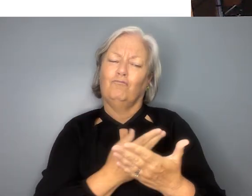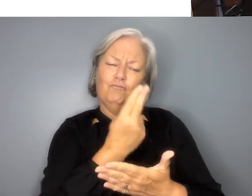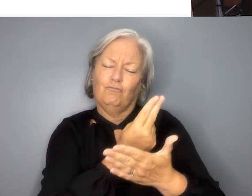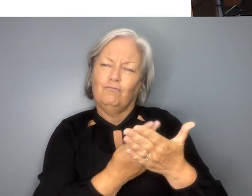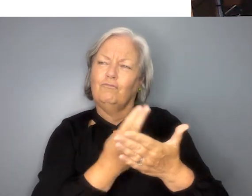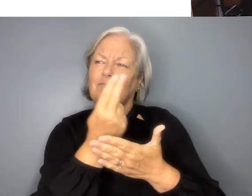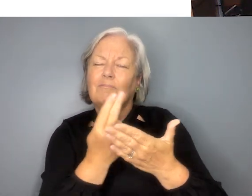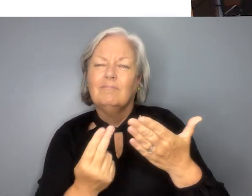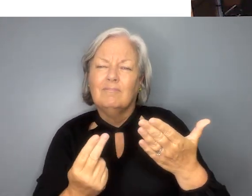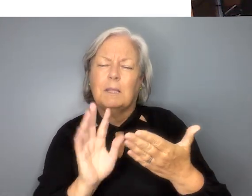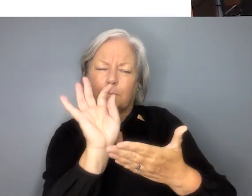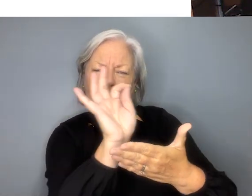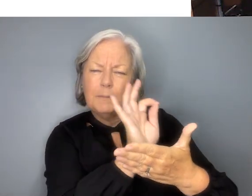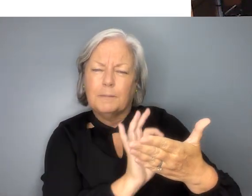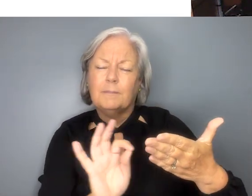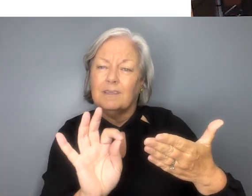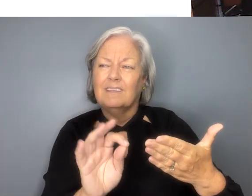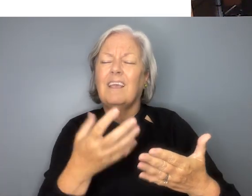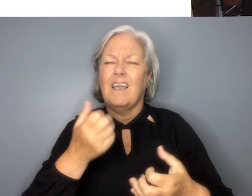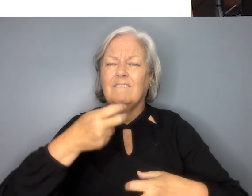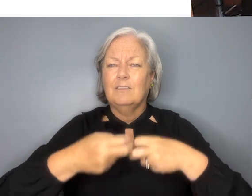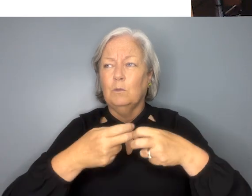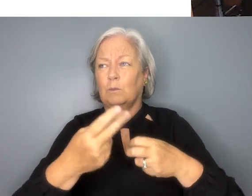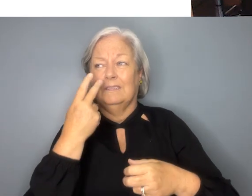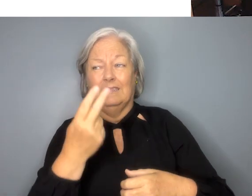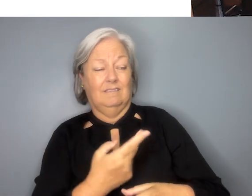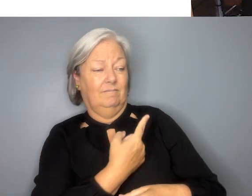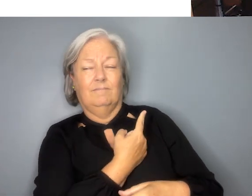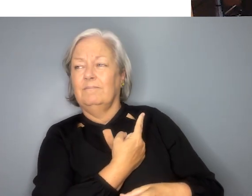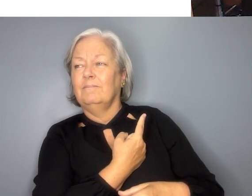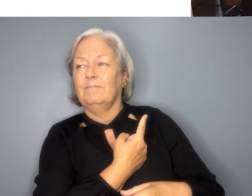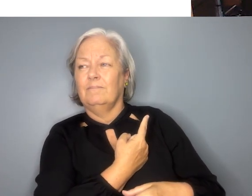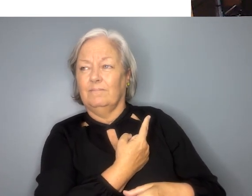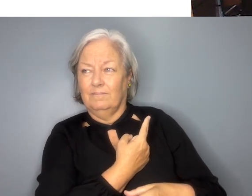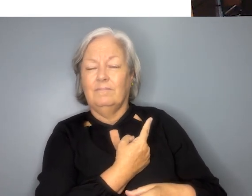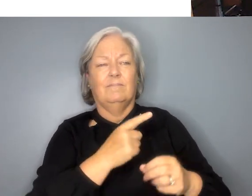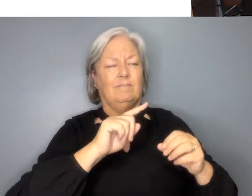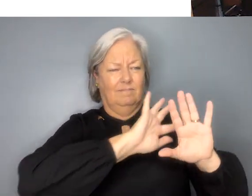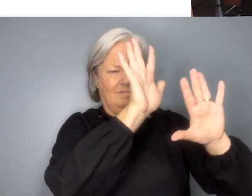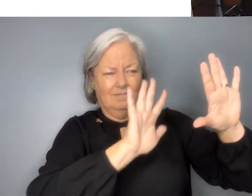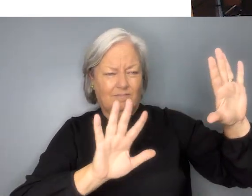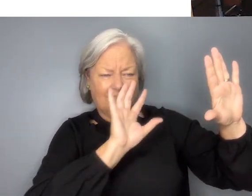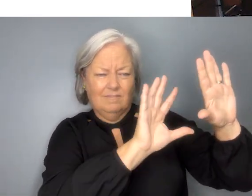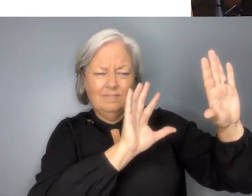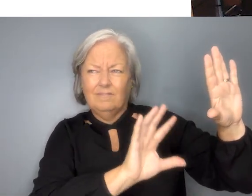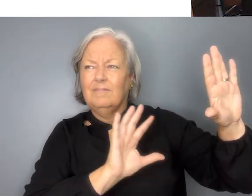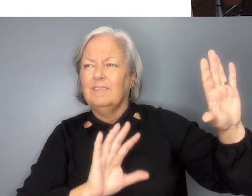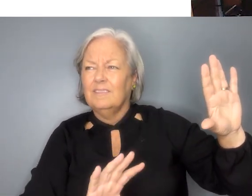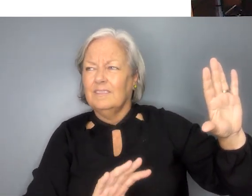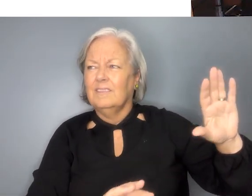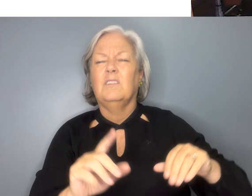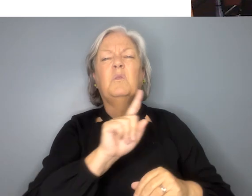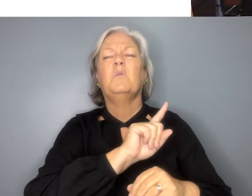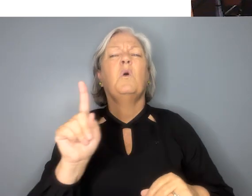some of the issues that we're going through at the moment still here in this country. So here we talk about the fact that over here, this is in the beginning.